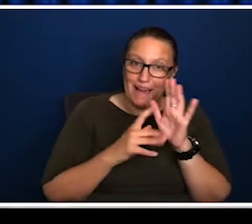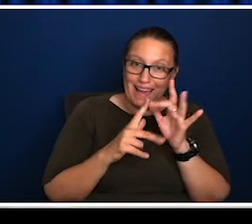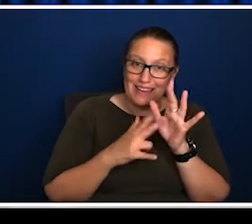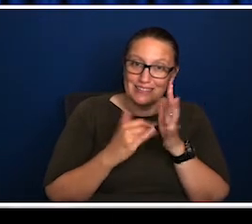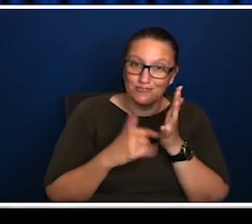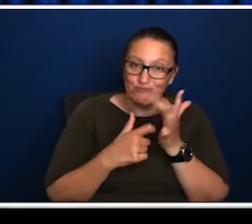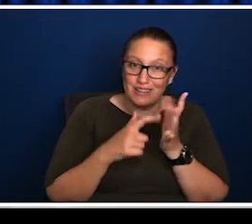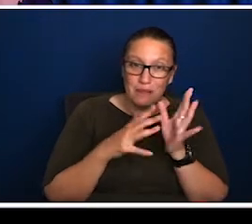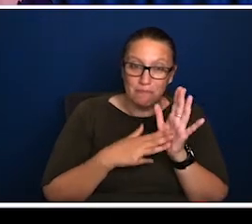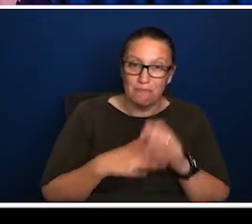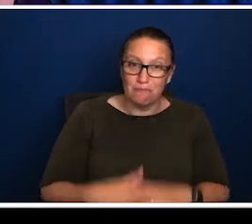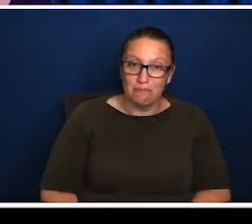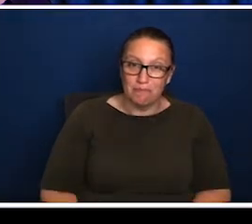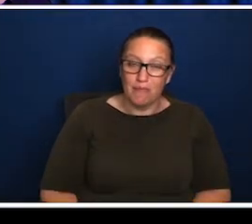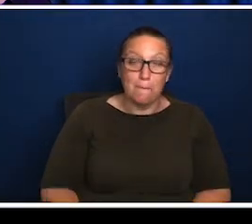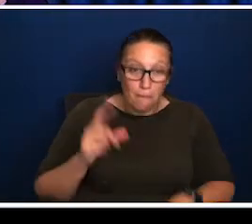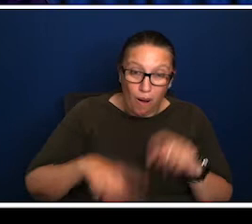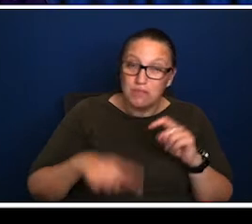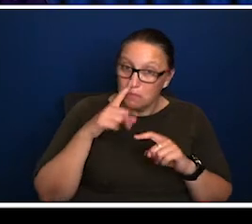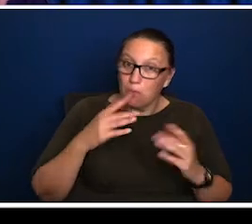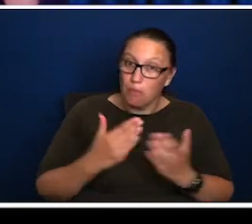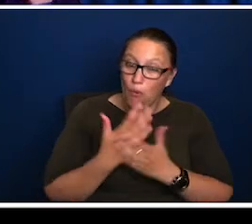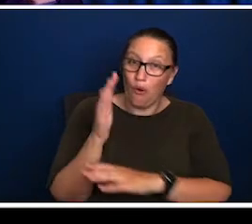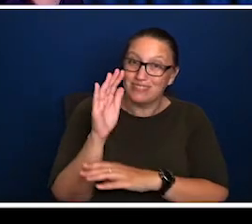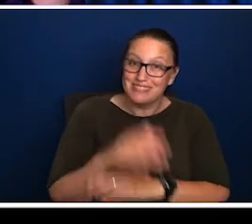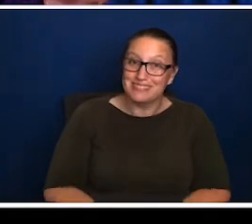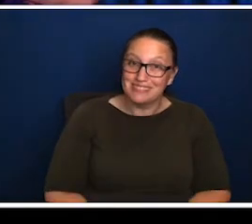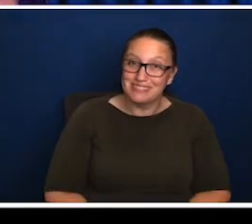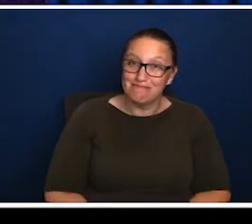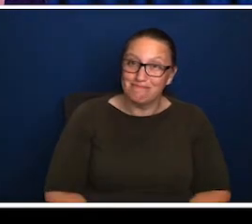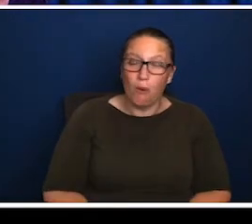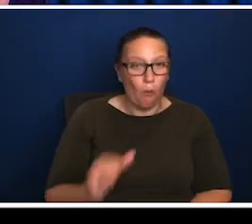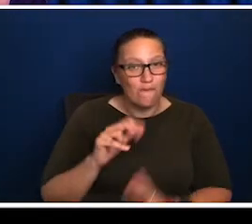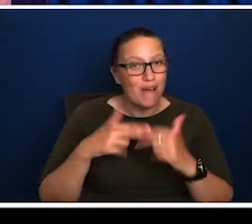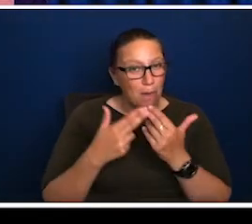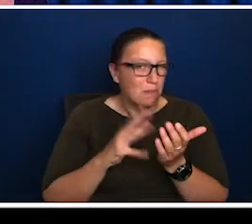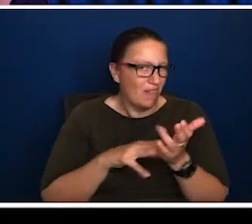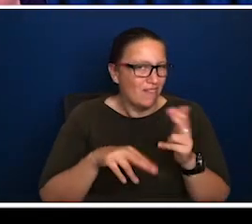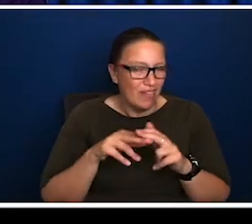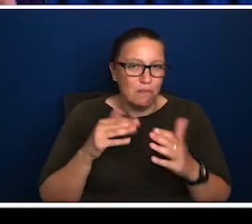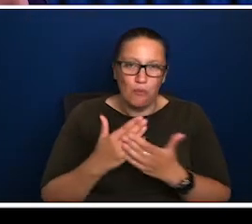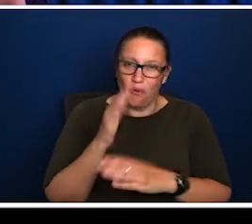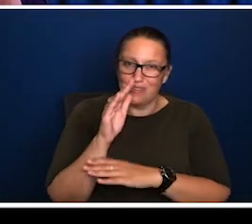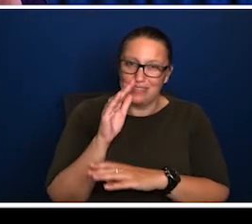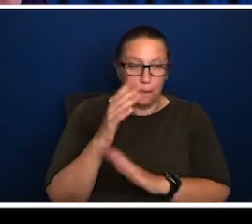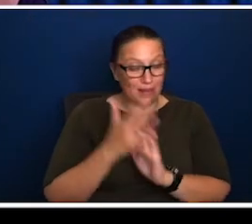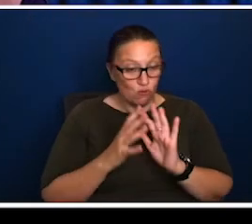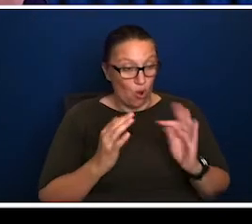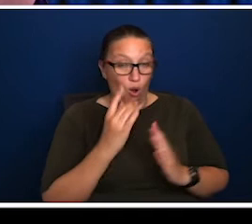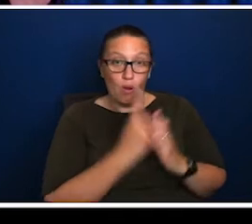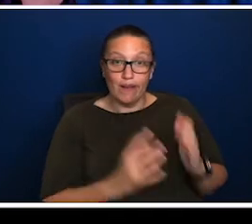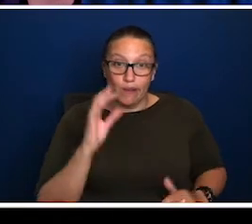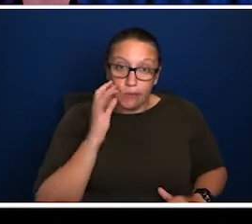reflecting that mainstream requires not just one voice, but every voice to be heard. The other part of that equation though,